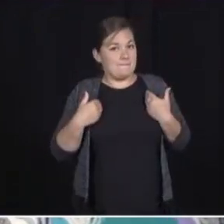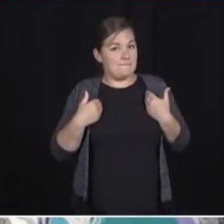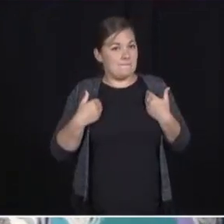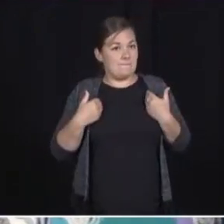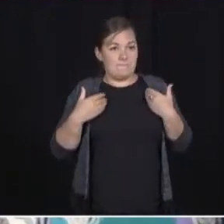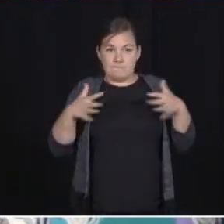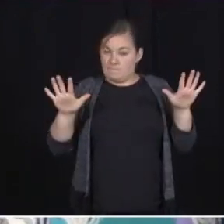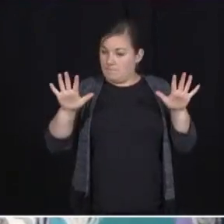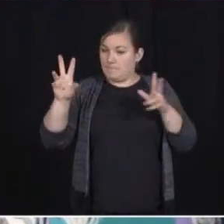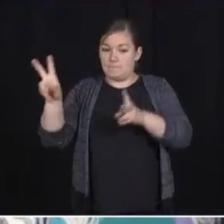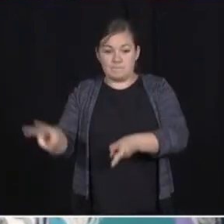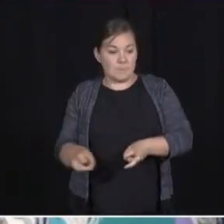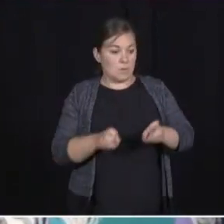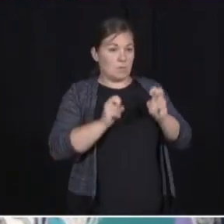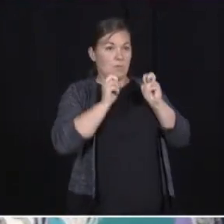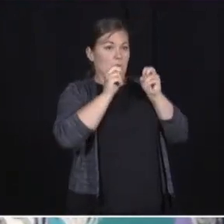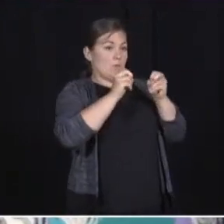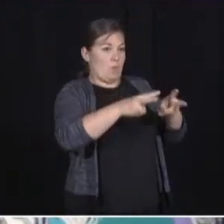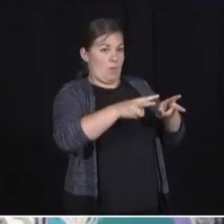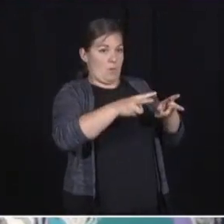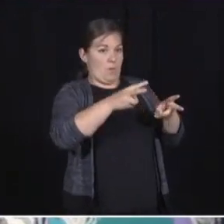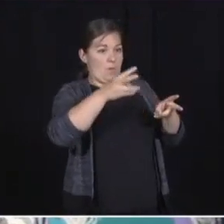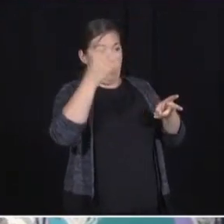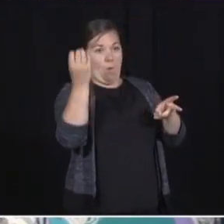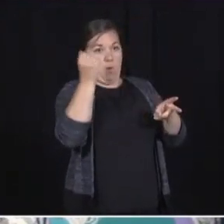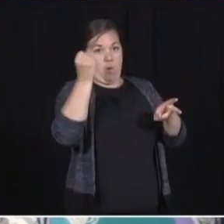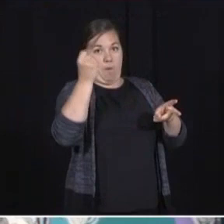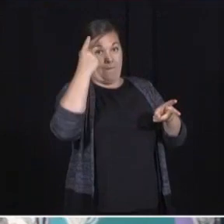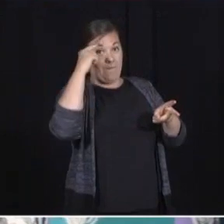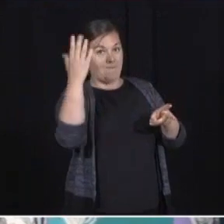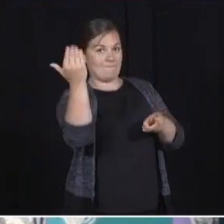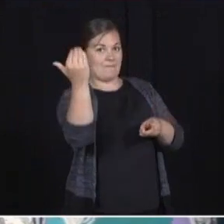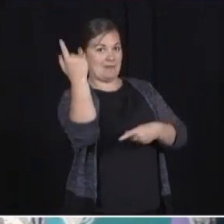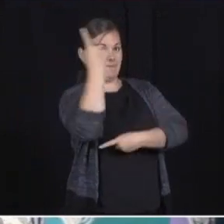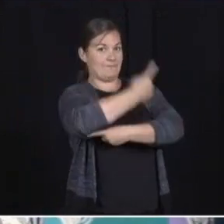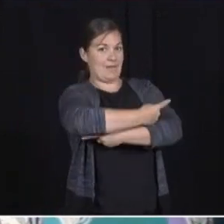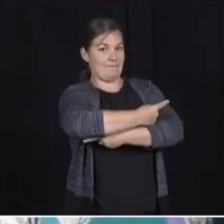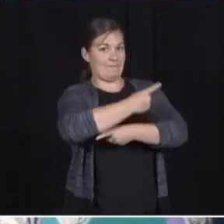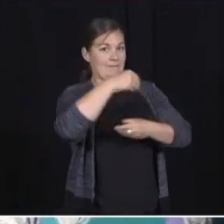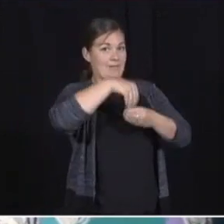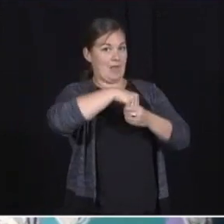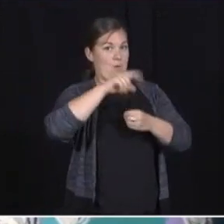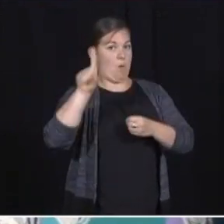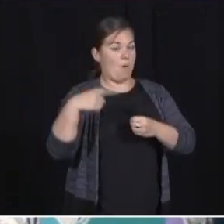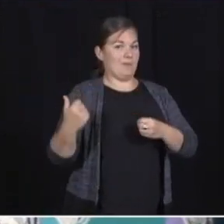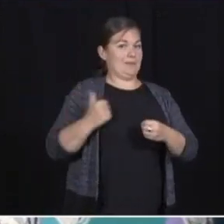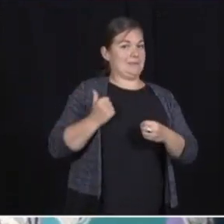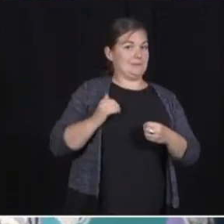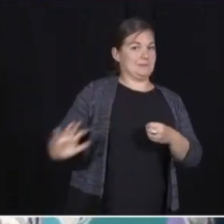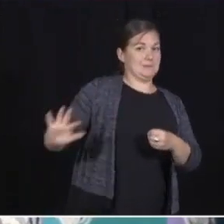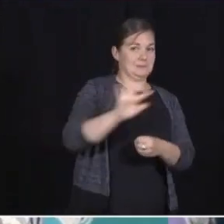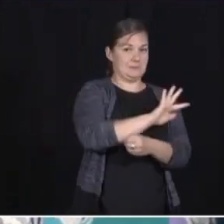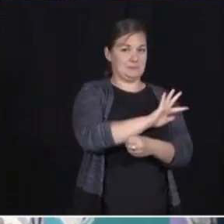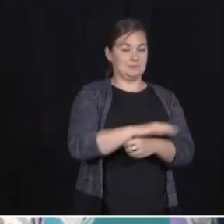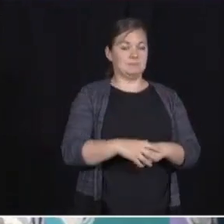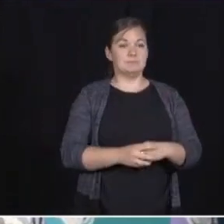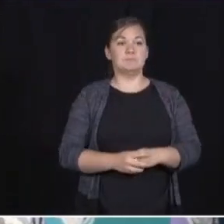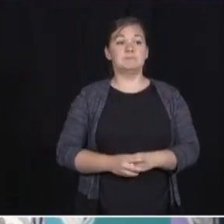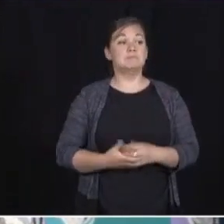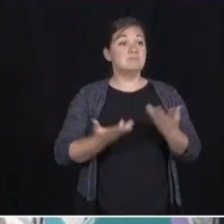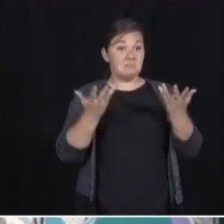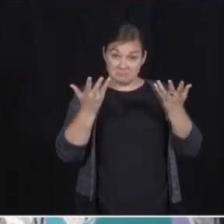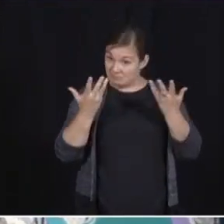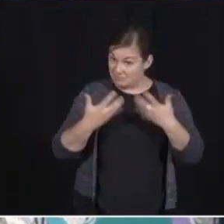in Canada for 15 days, after which they are deleted. Think of it as an early warning system. App users can